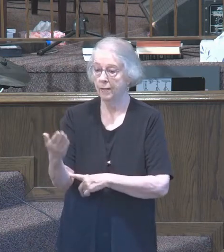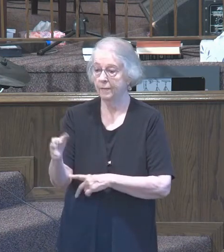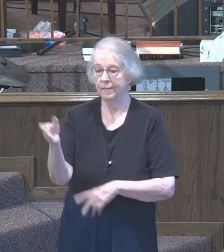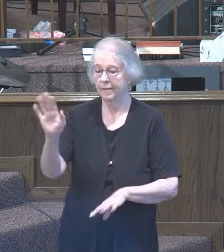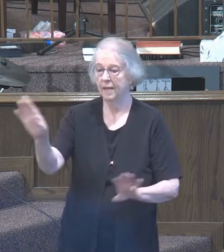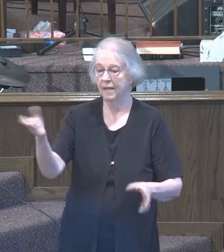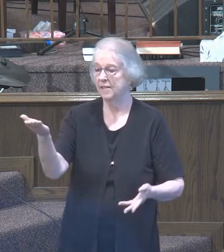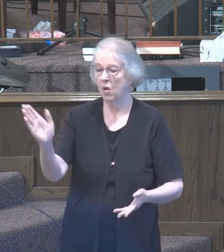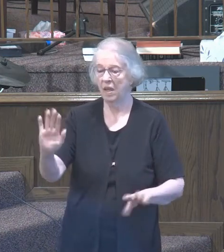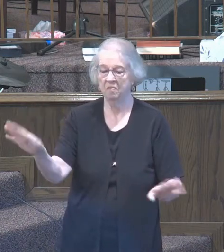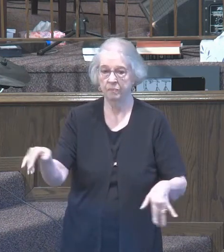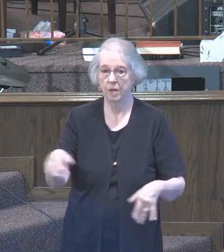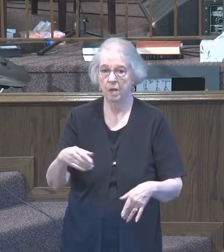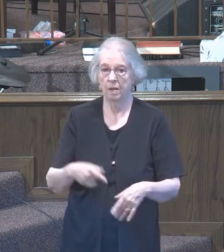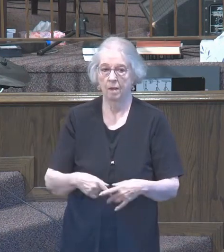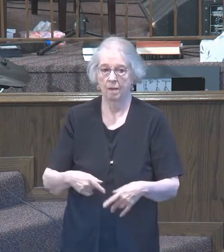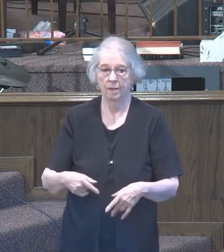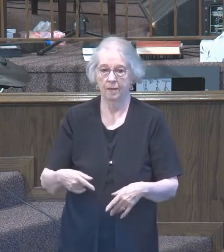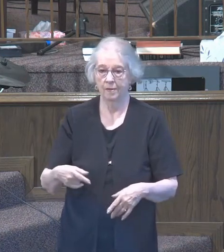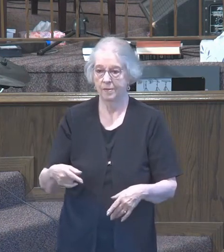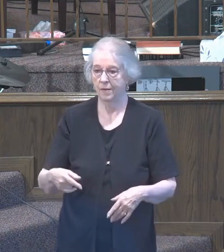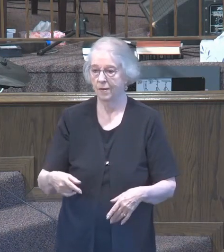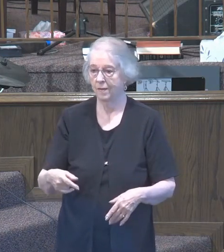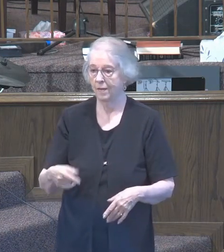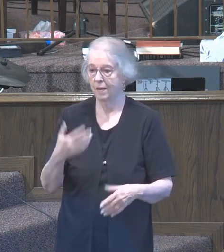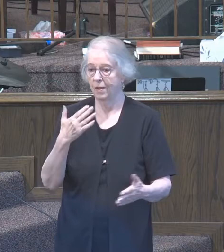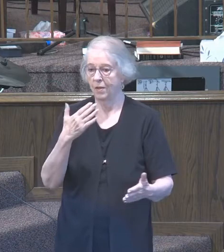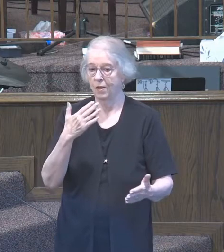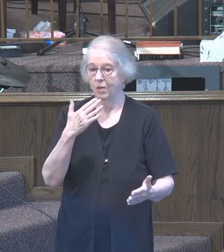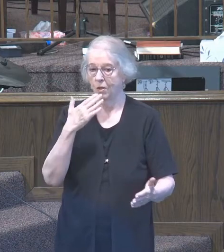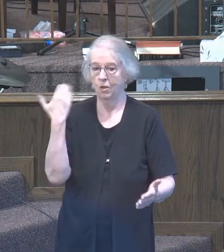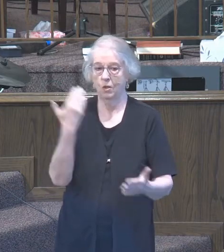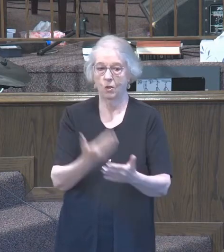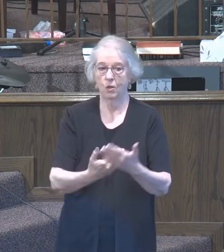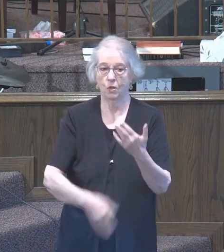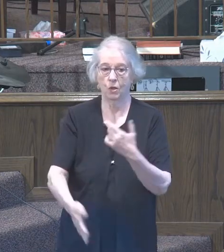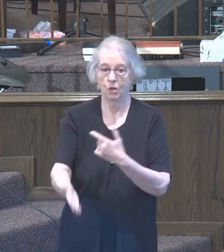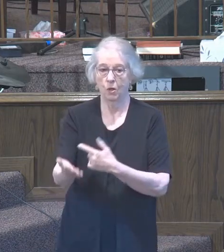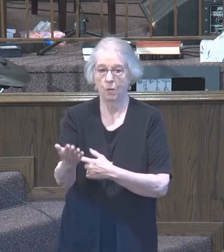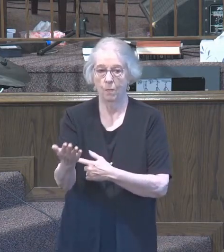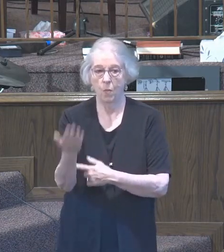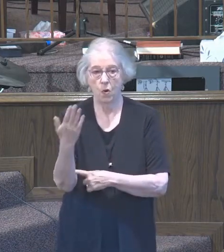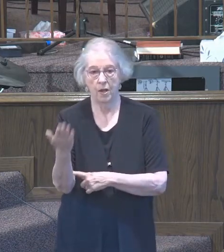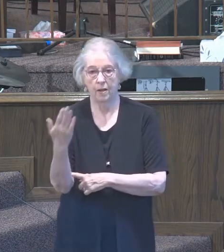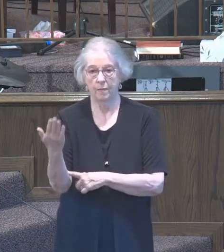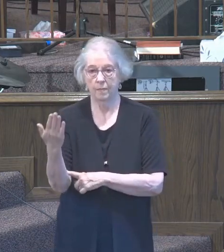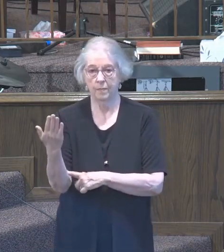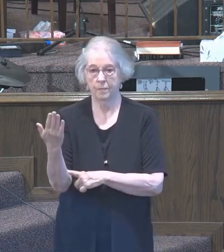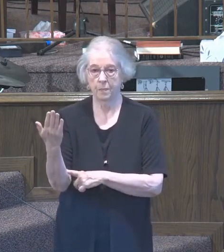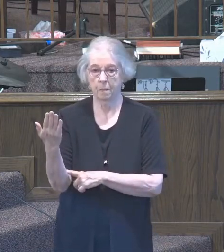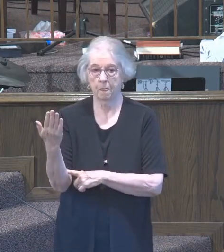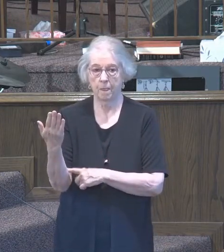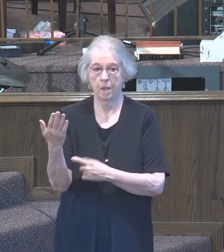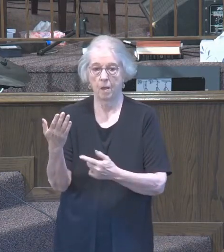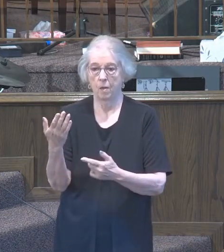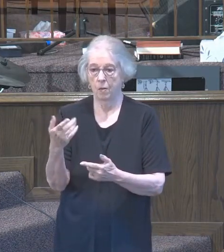What you have just been placed in your hand is what could be called, what should be called,